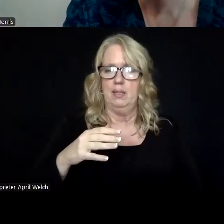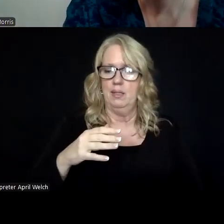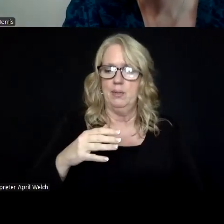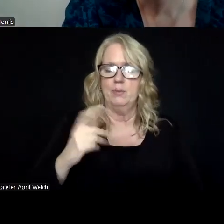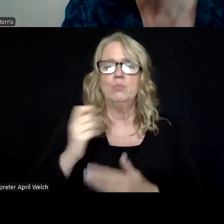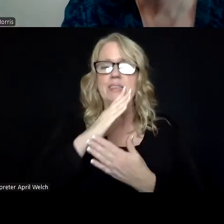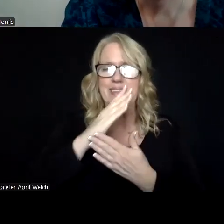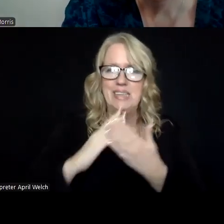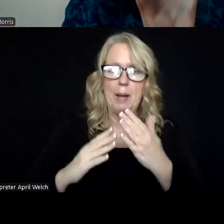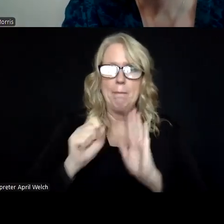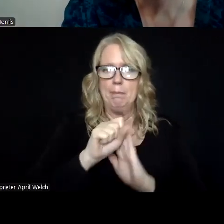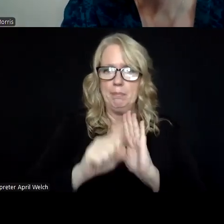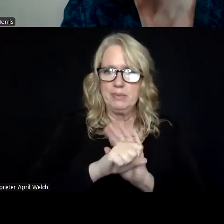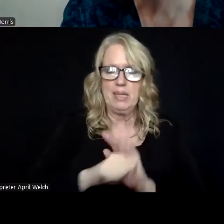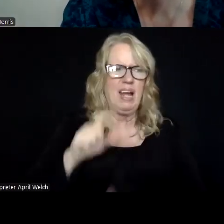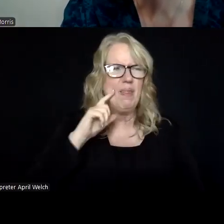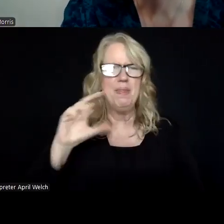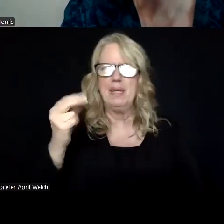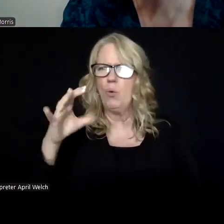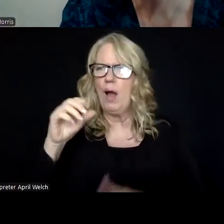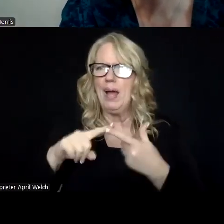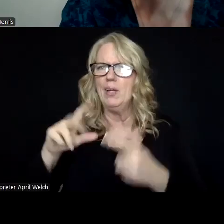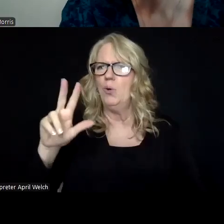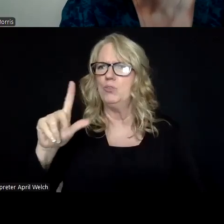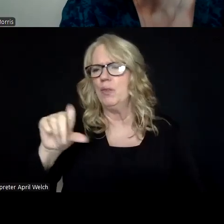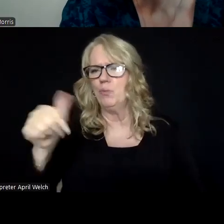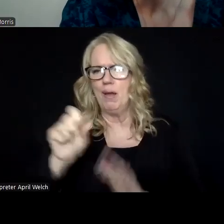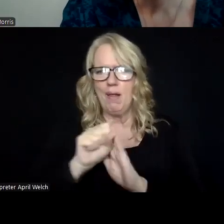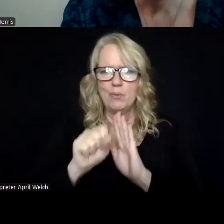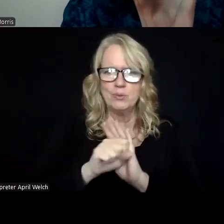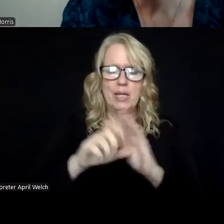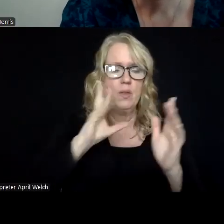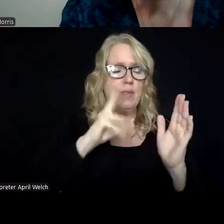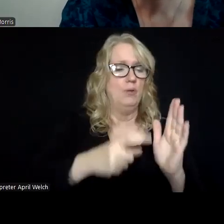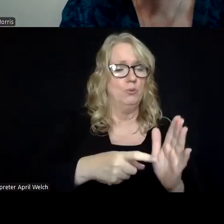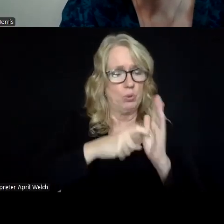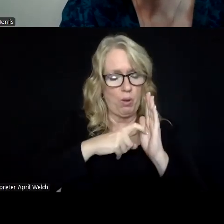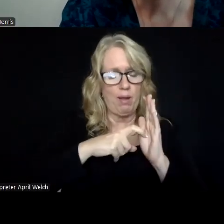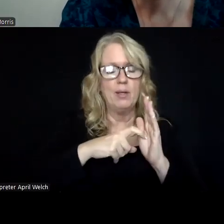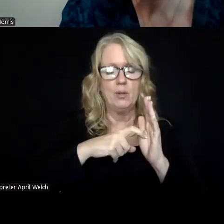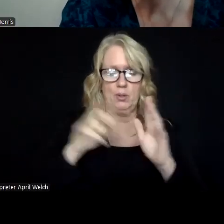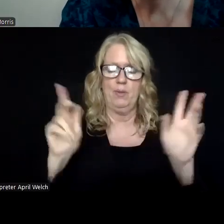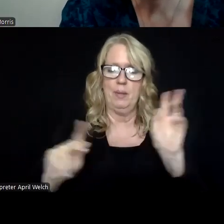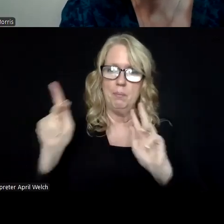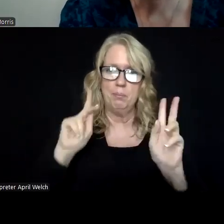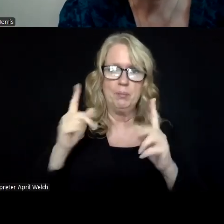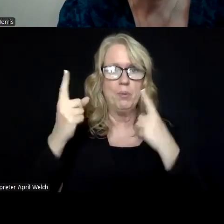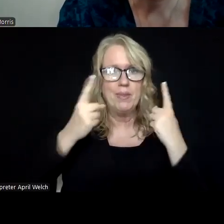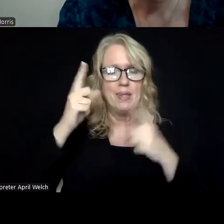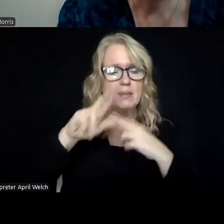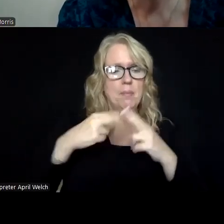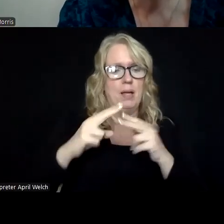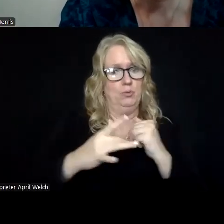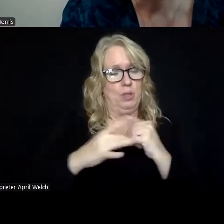some states, I think Ohio and 23 other states, have laws that require that folks think about technology before